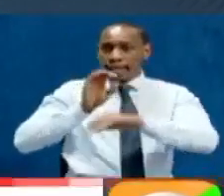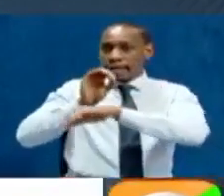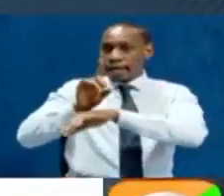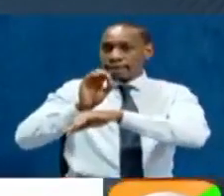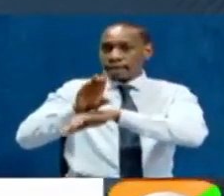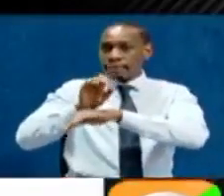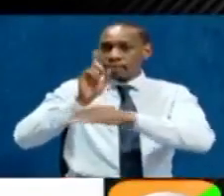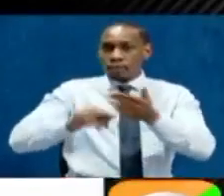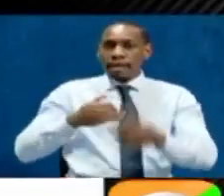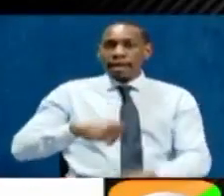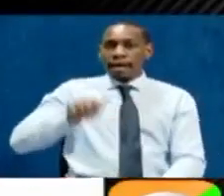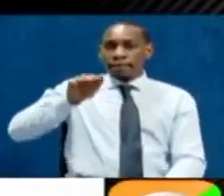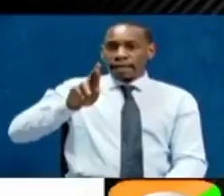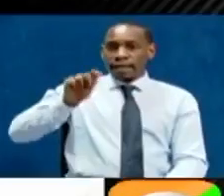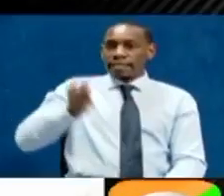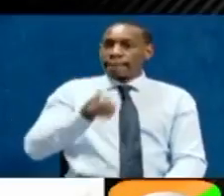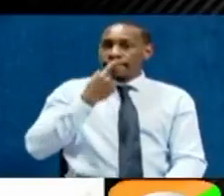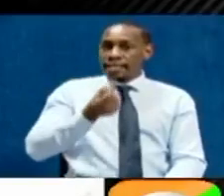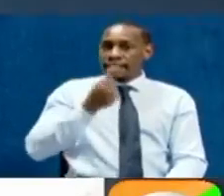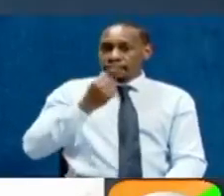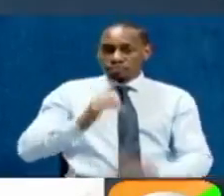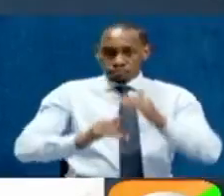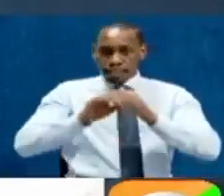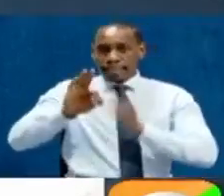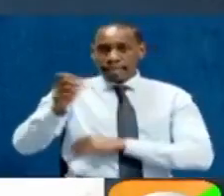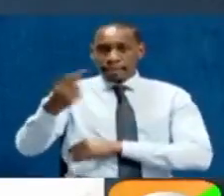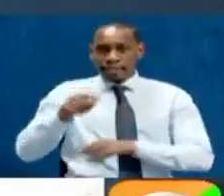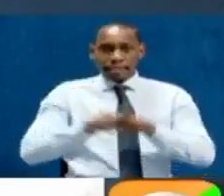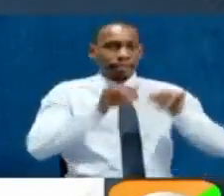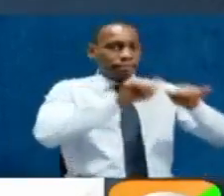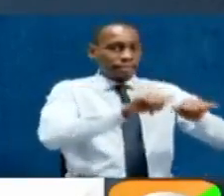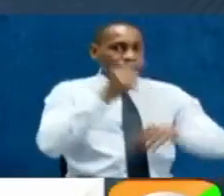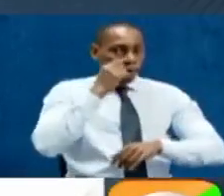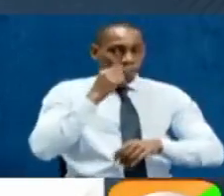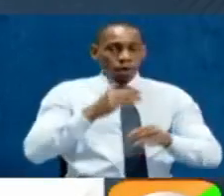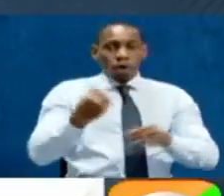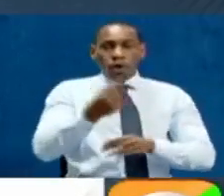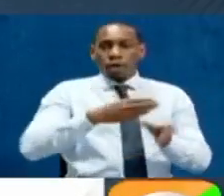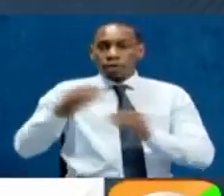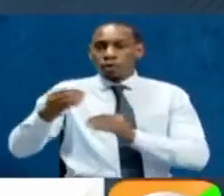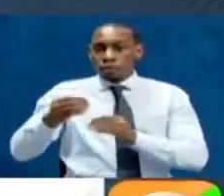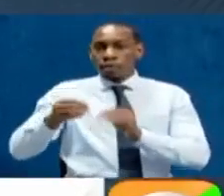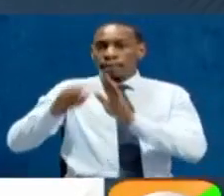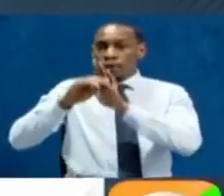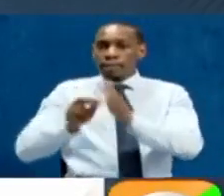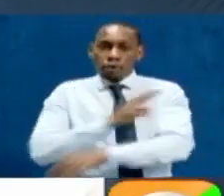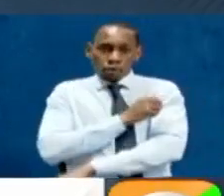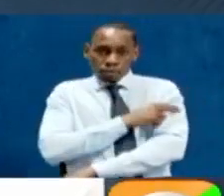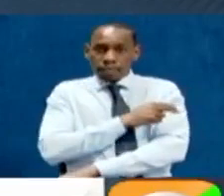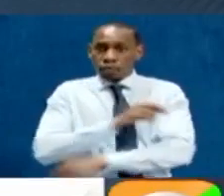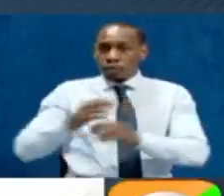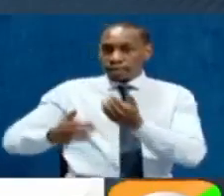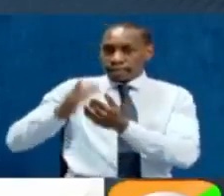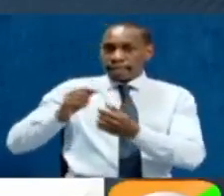that they should have ART medicine refills for not less than 3 months. They should stay at home and only go for scheduled clinic visits. If they